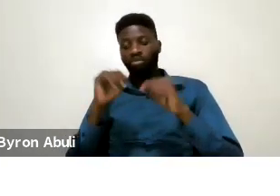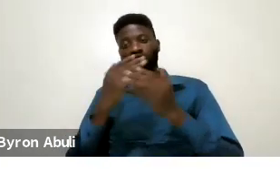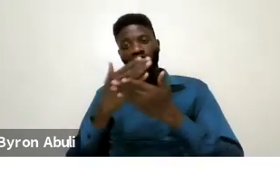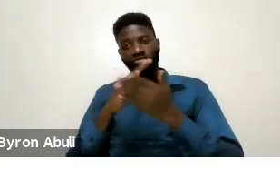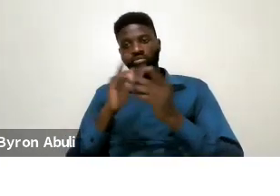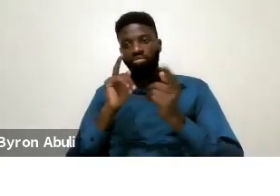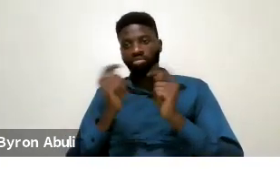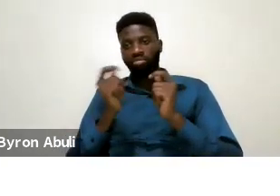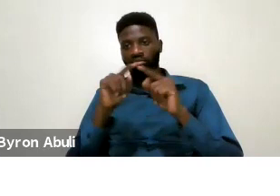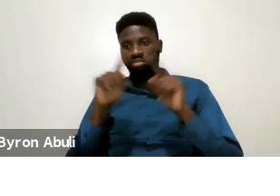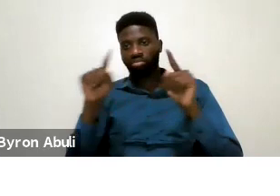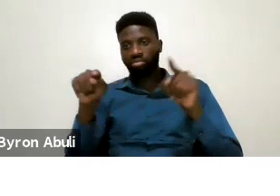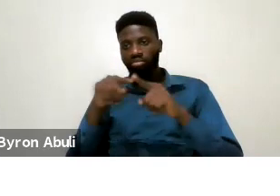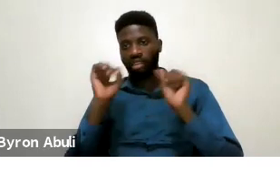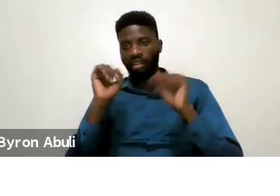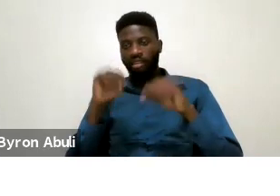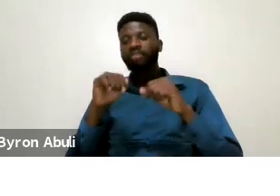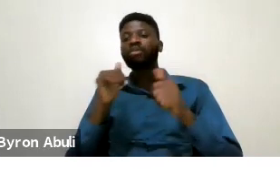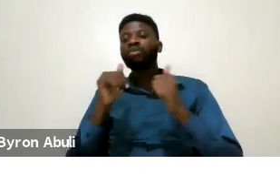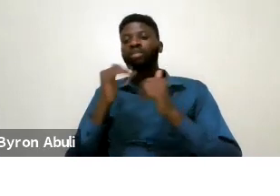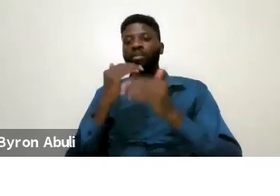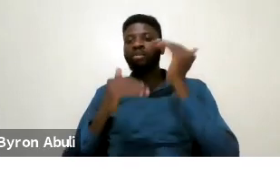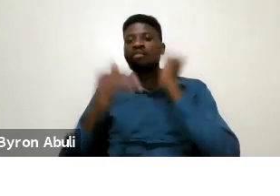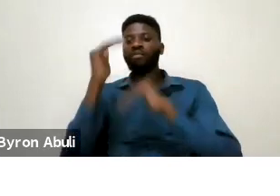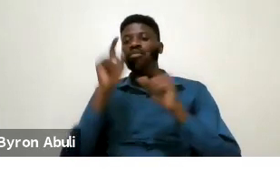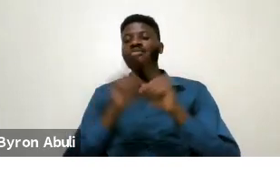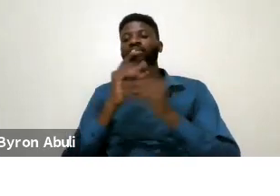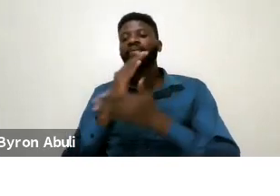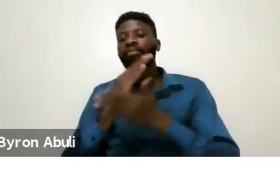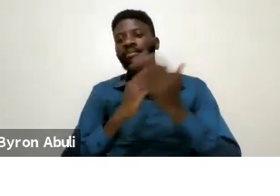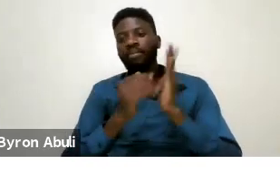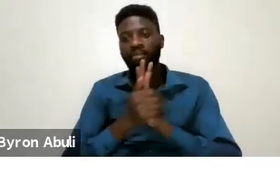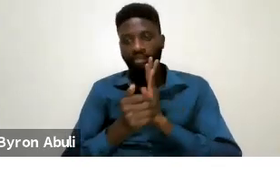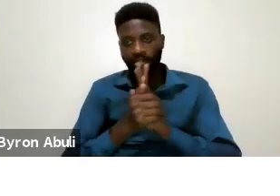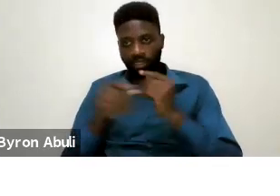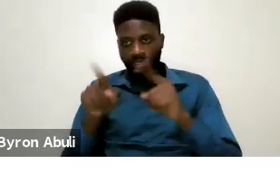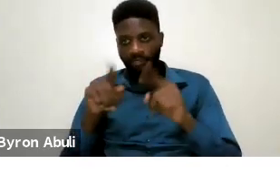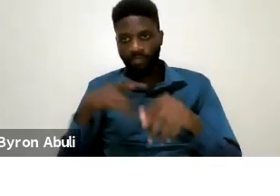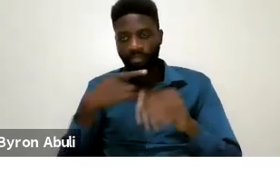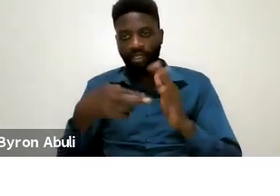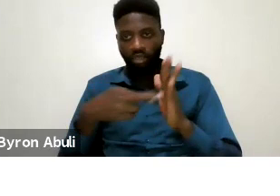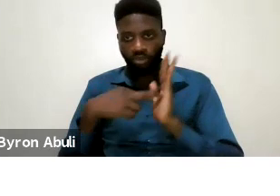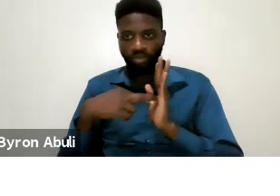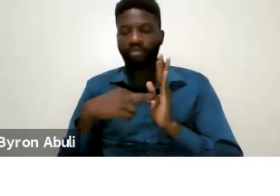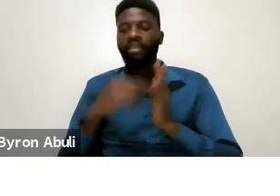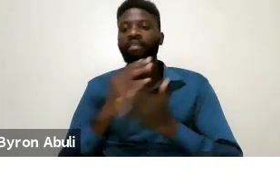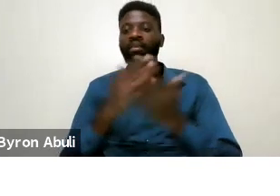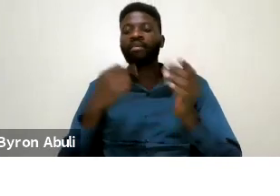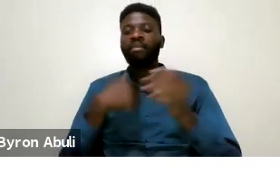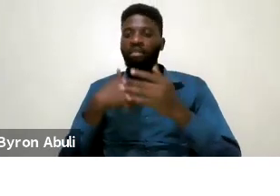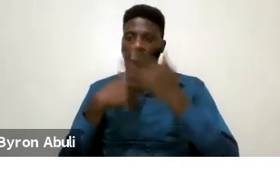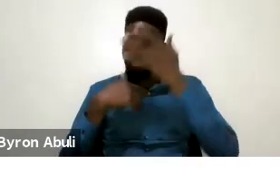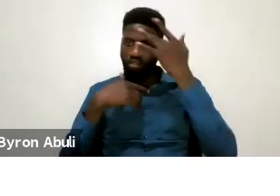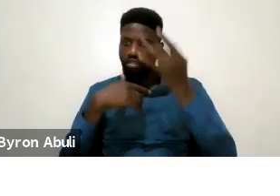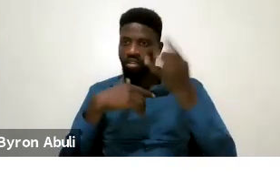chat in terms of which profession it is and some of the skills that you feel that is required. And something that I had also forgotten, in the